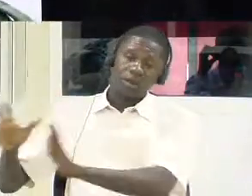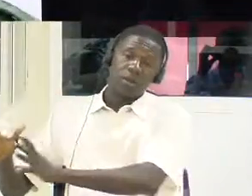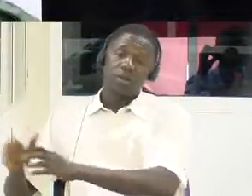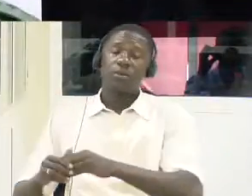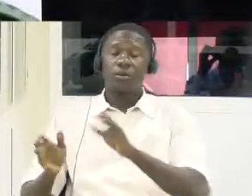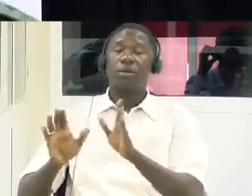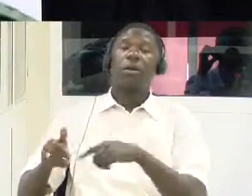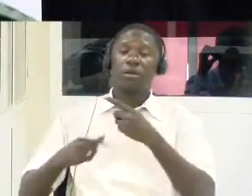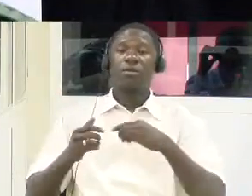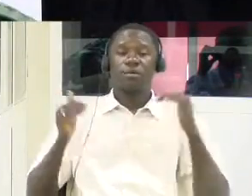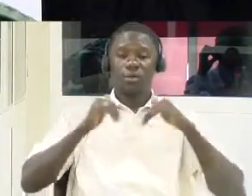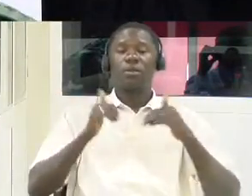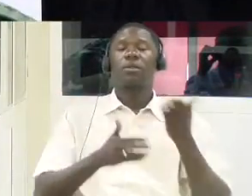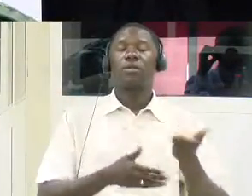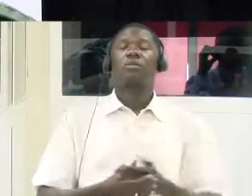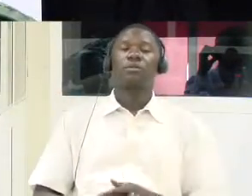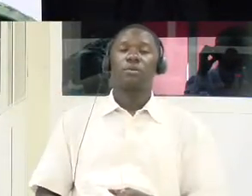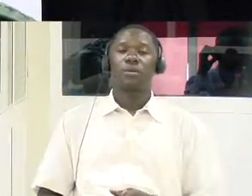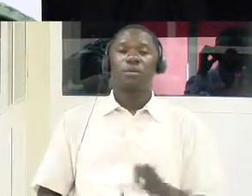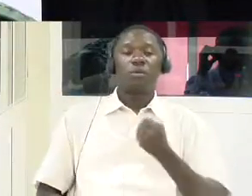is very high.